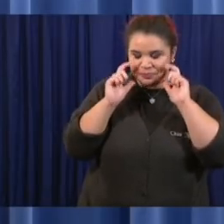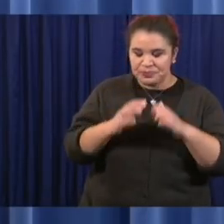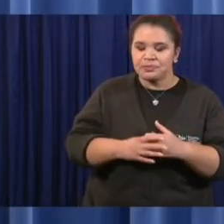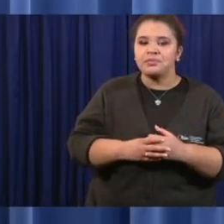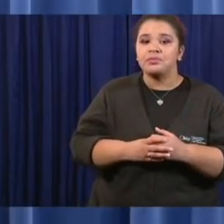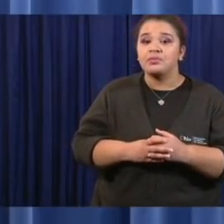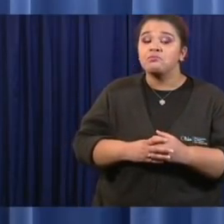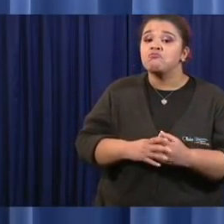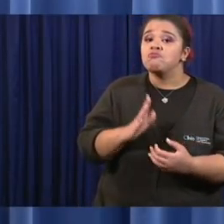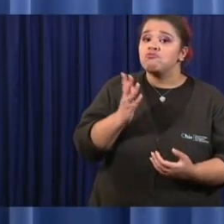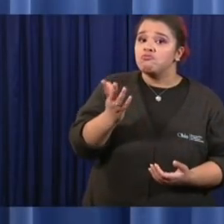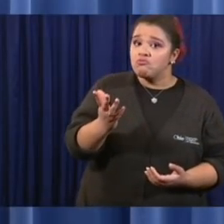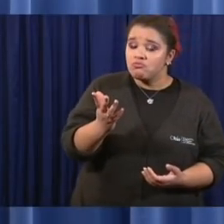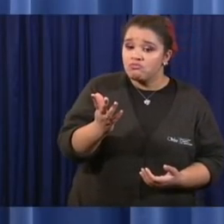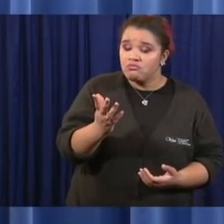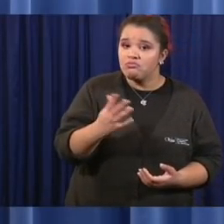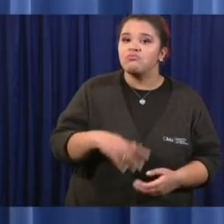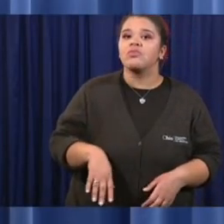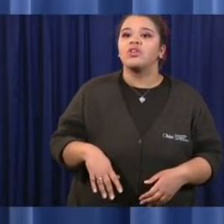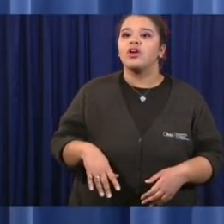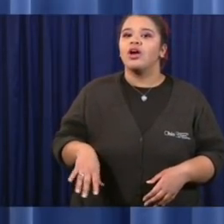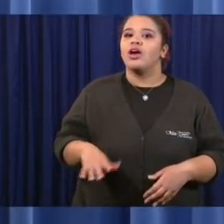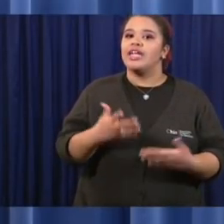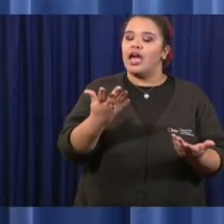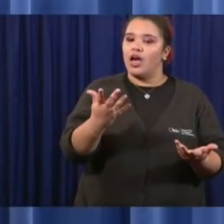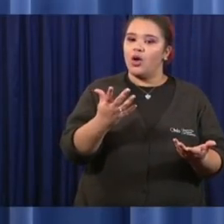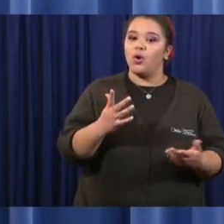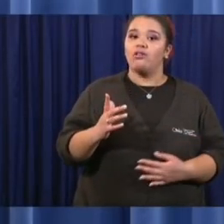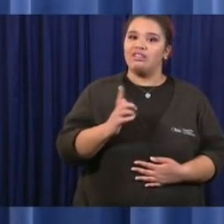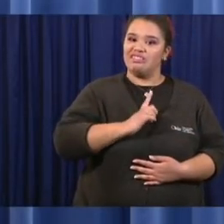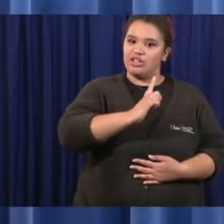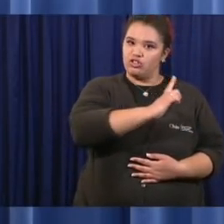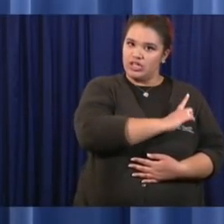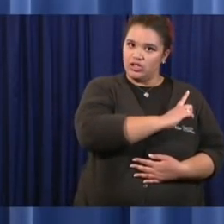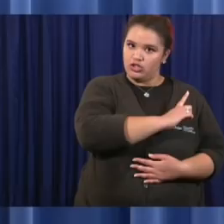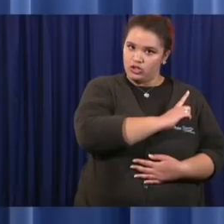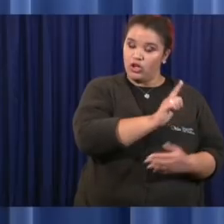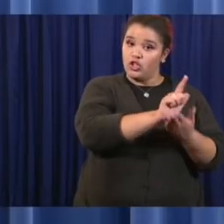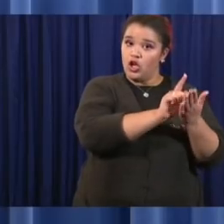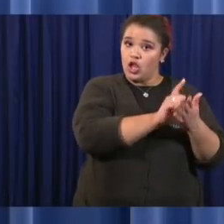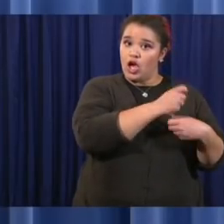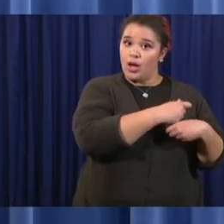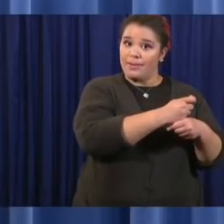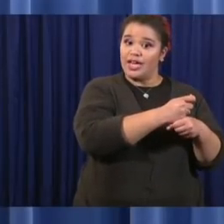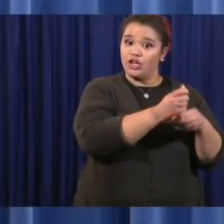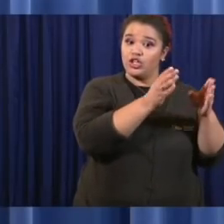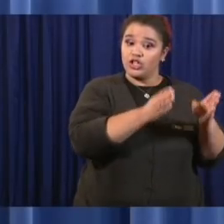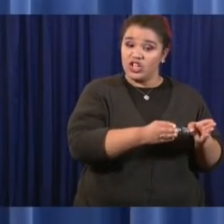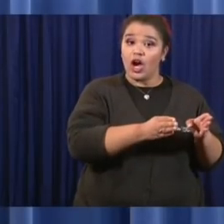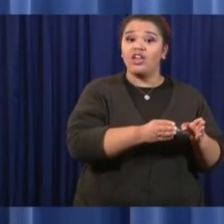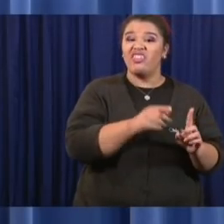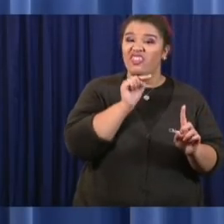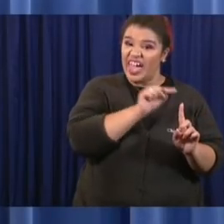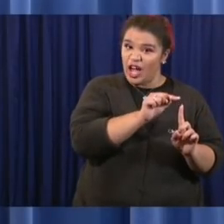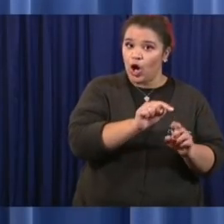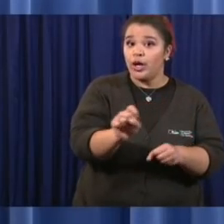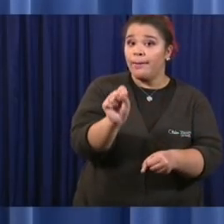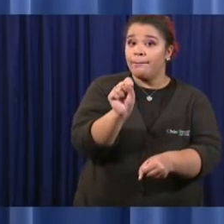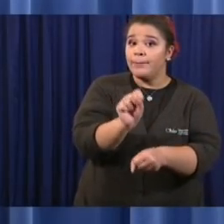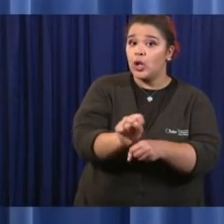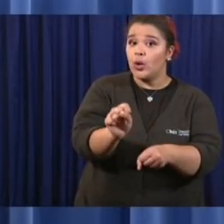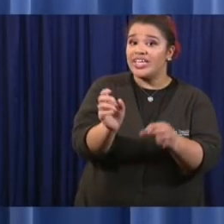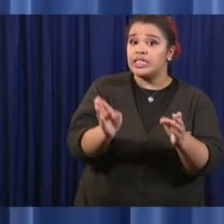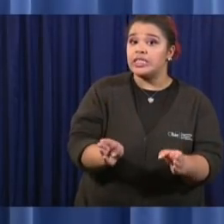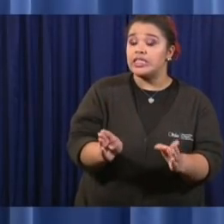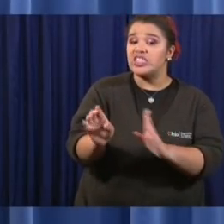Aren't lawmakers employees of the people of the state of Ohio? And should they not be wearing masks?